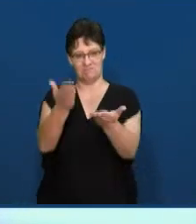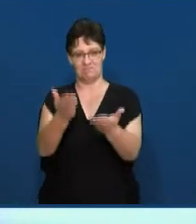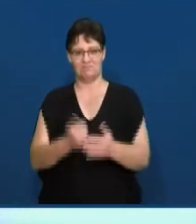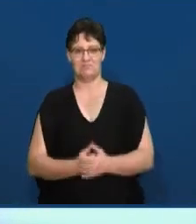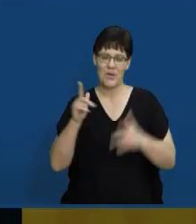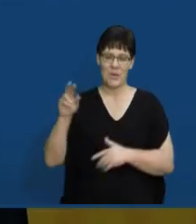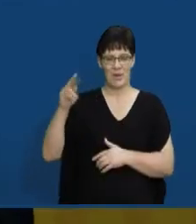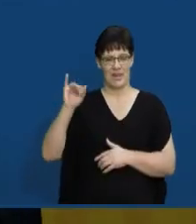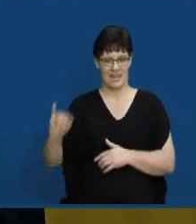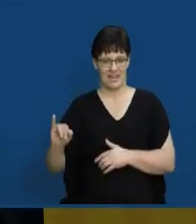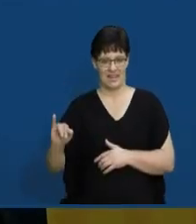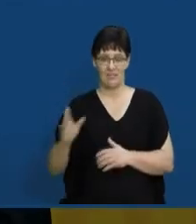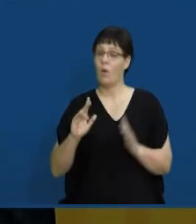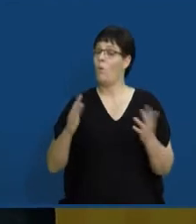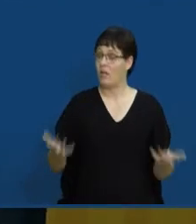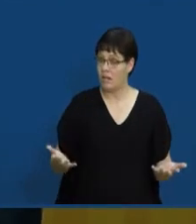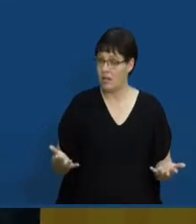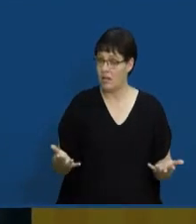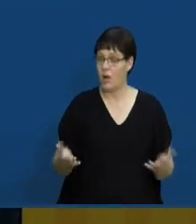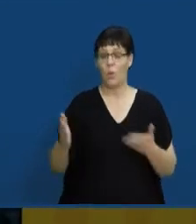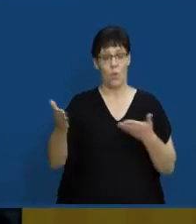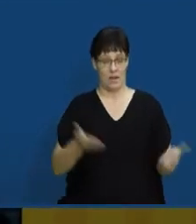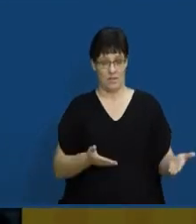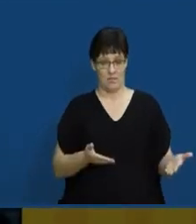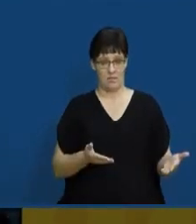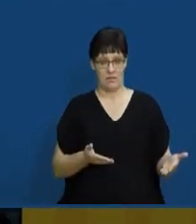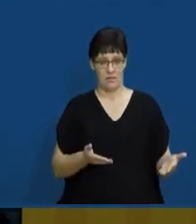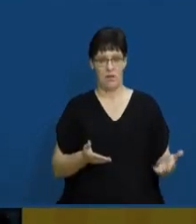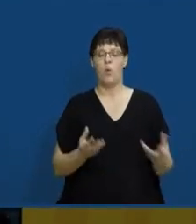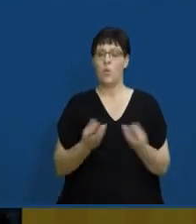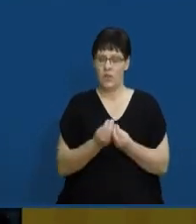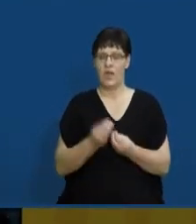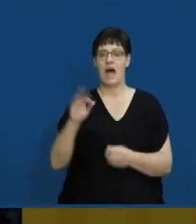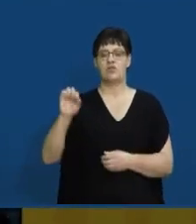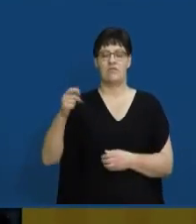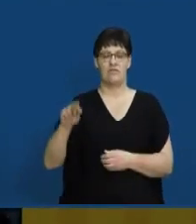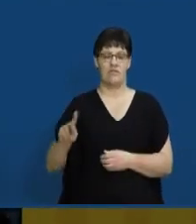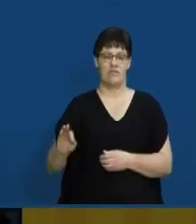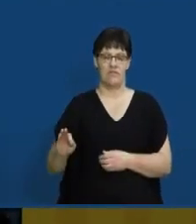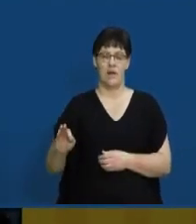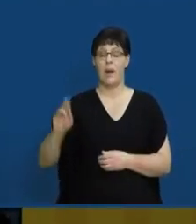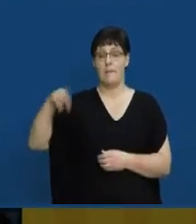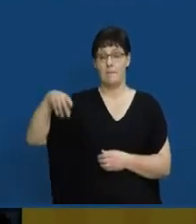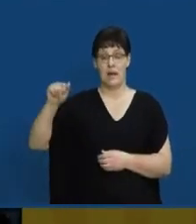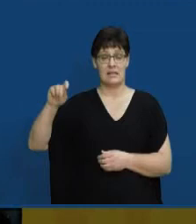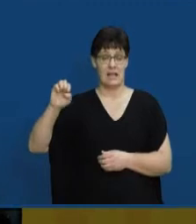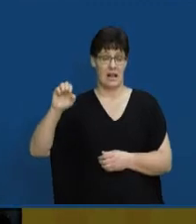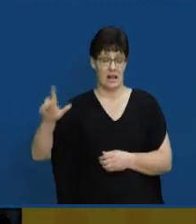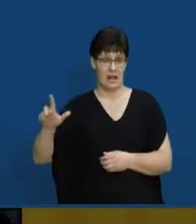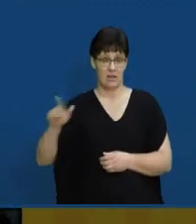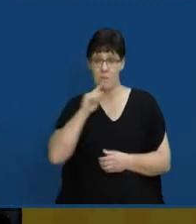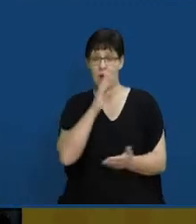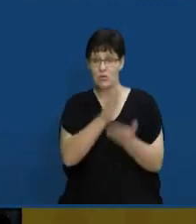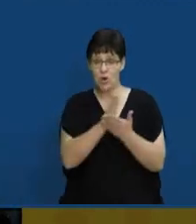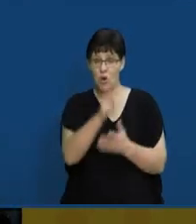you. Well, guys, welcome. You with Ashraf Patel, who's going to ensure that you become